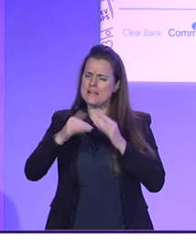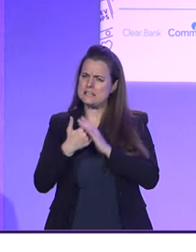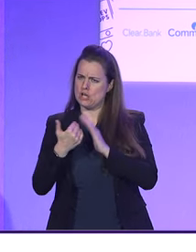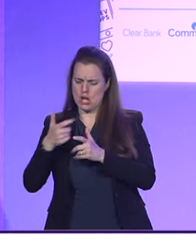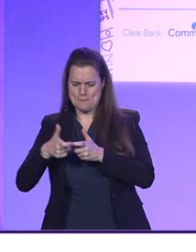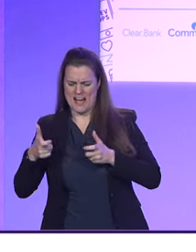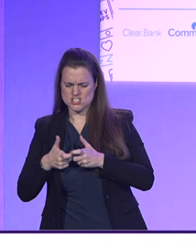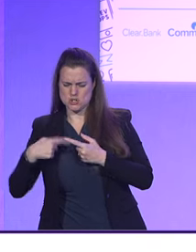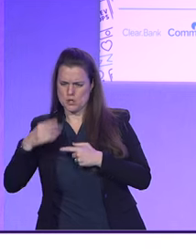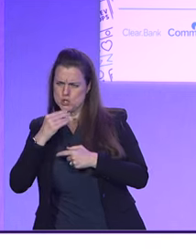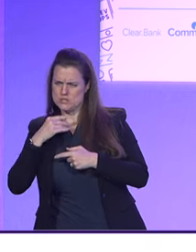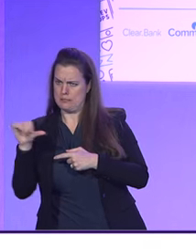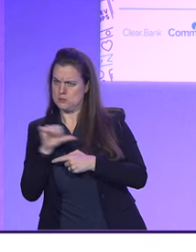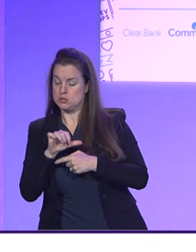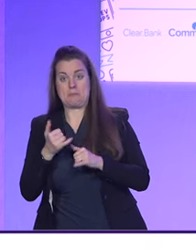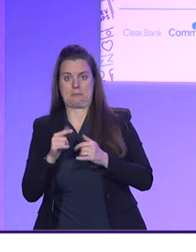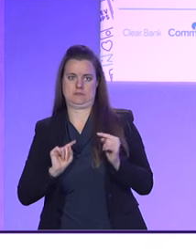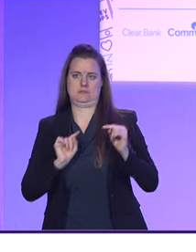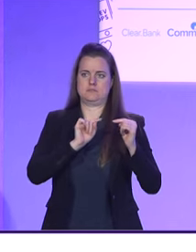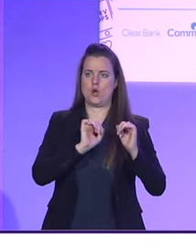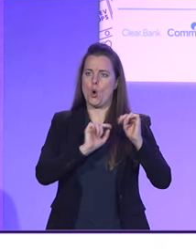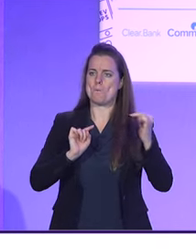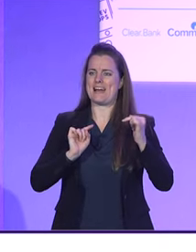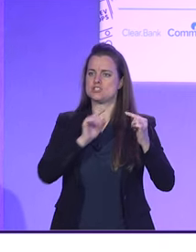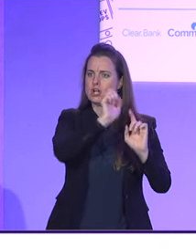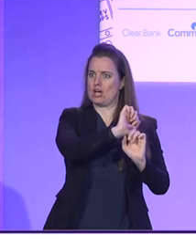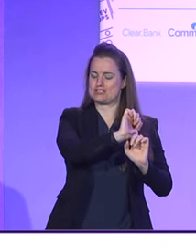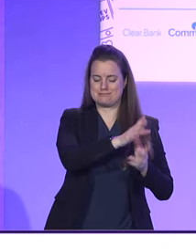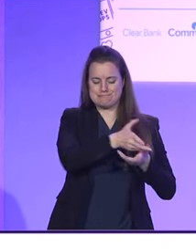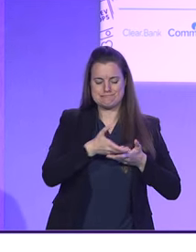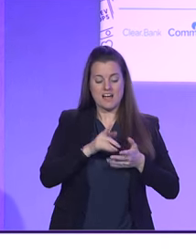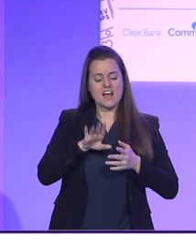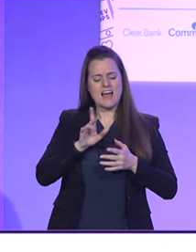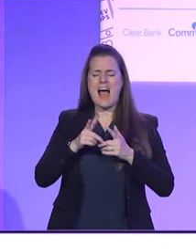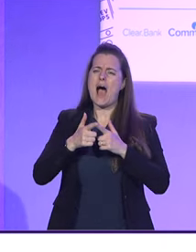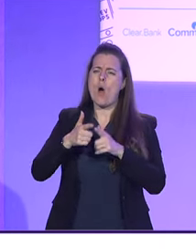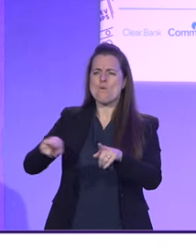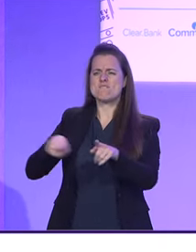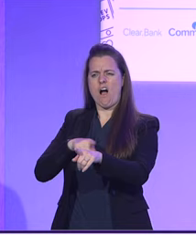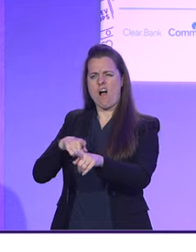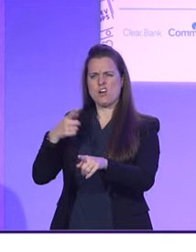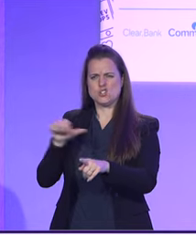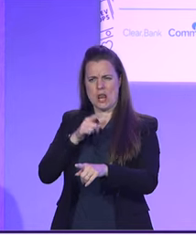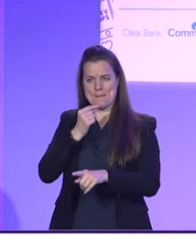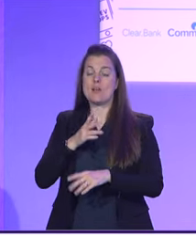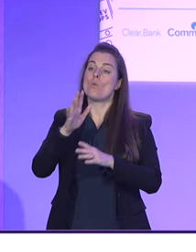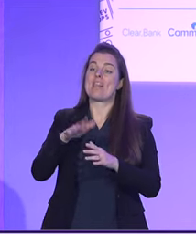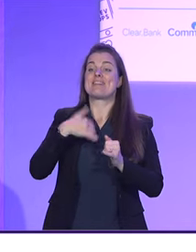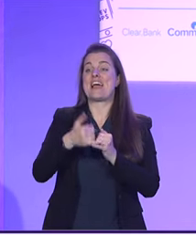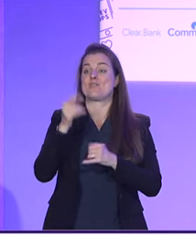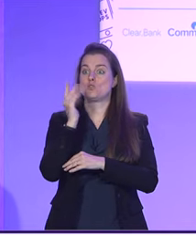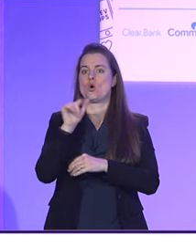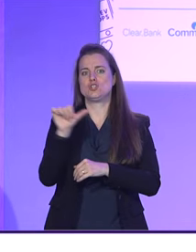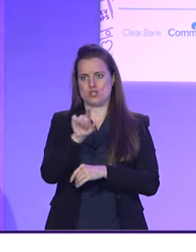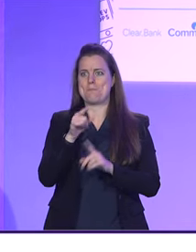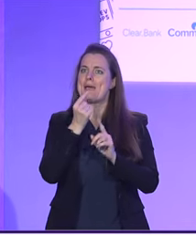Maybe it's competitors. And how far behind on updates are you? Well, by the end of this talk, you'll be able to quantify that. So